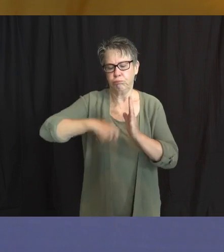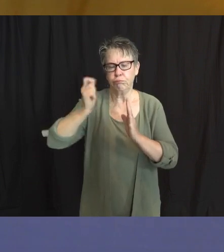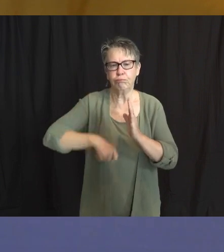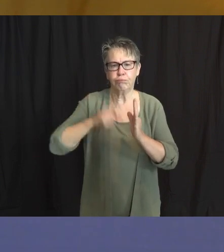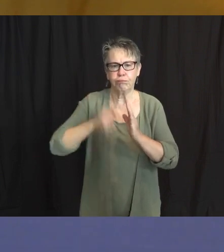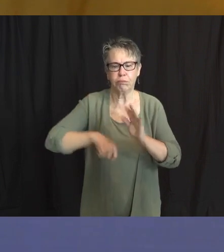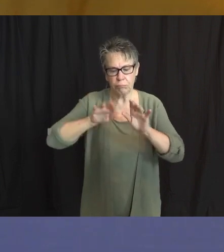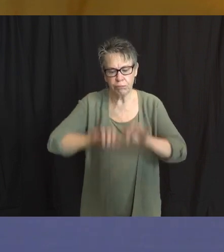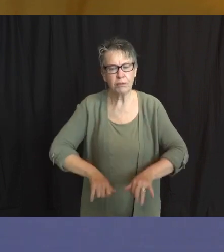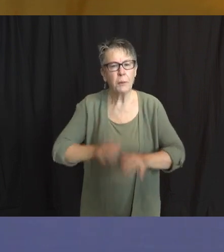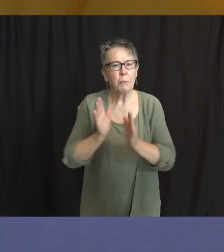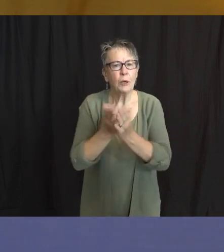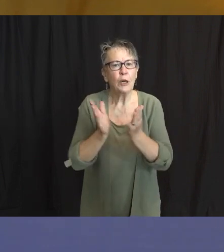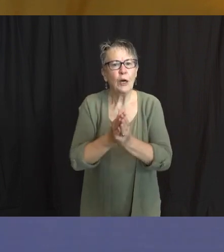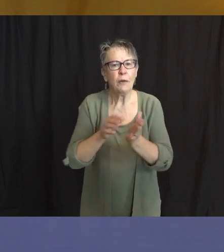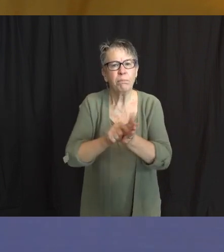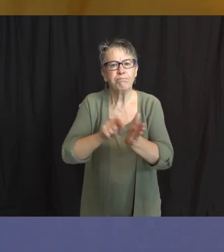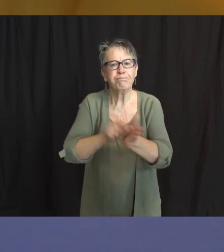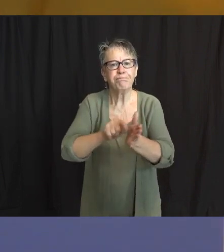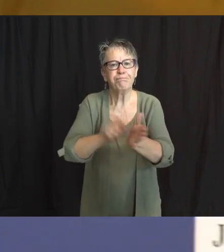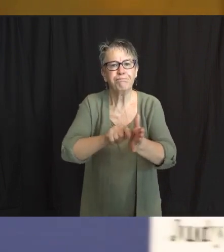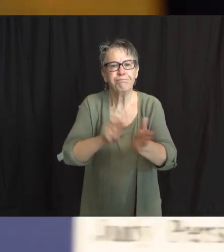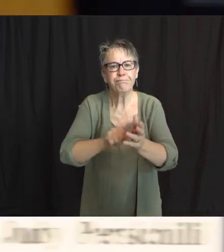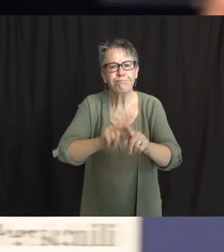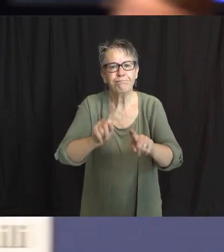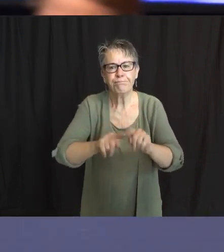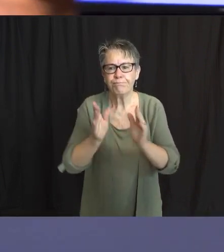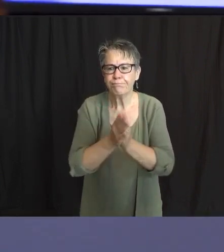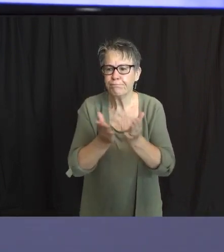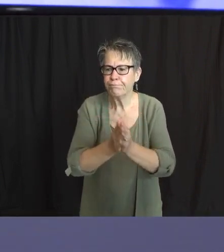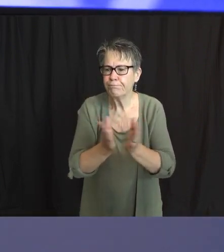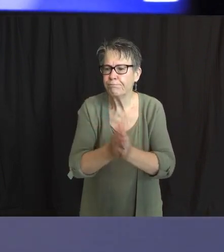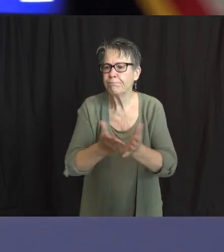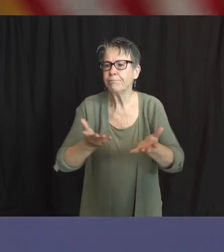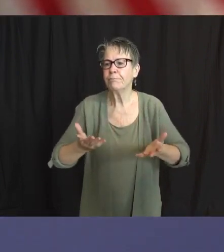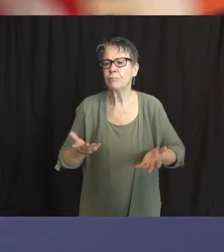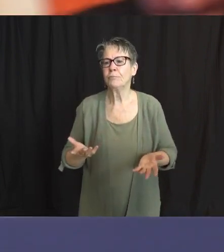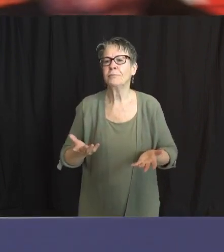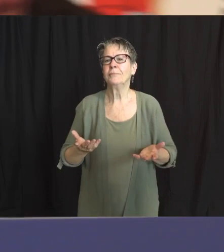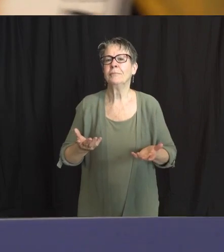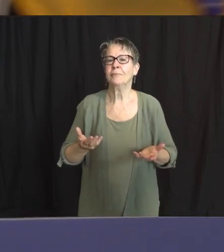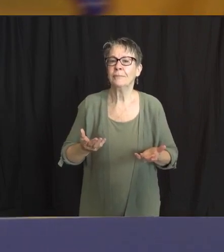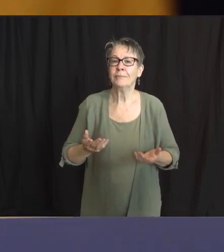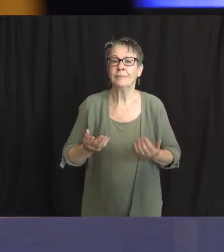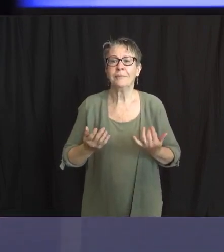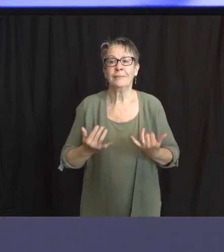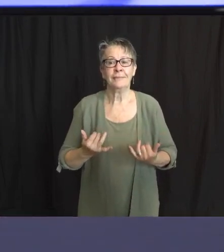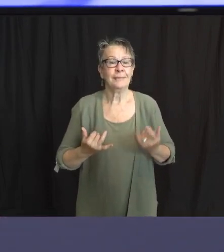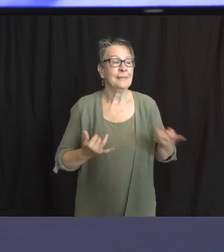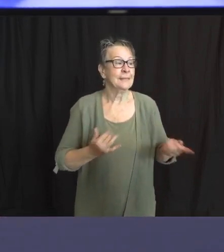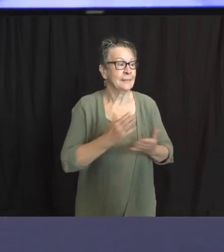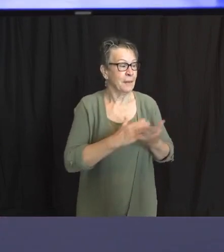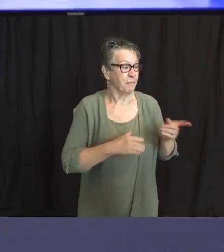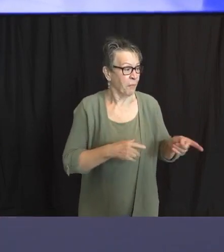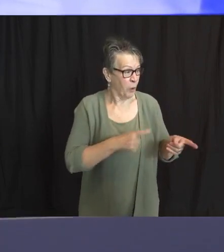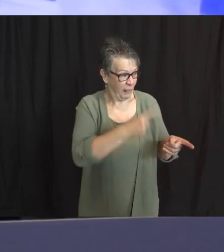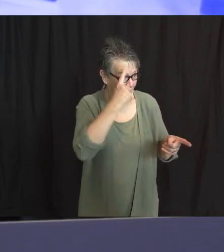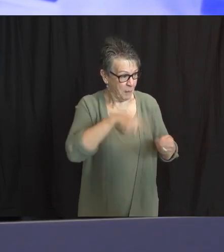that. Spoken by a nurse to my right here. Pat, how about you? Yeah, I would just